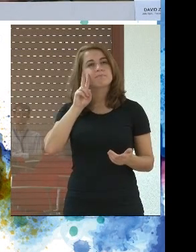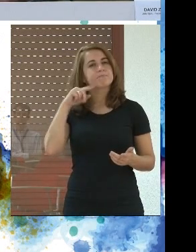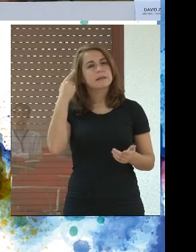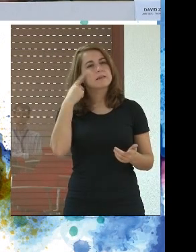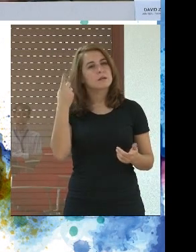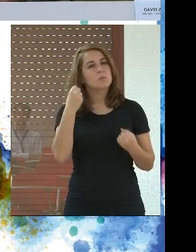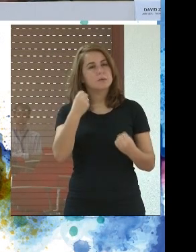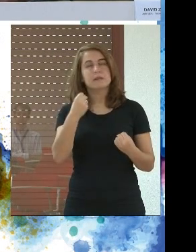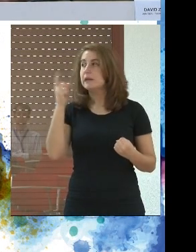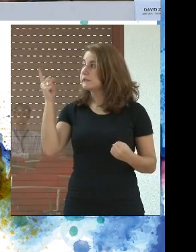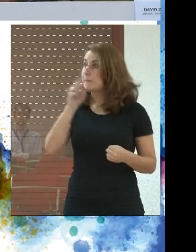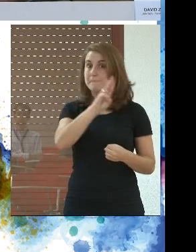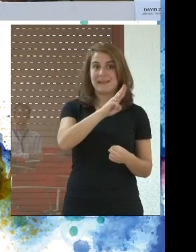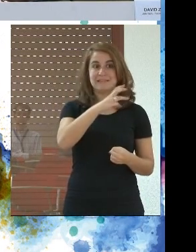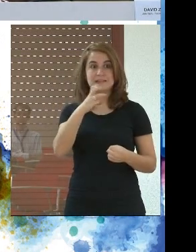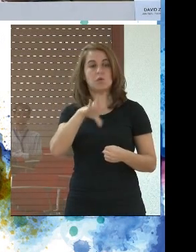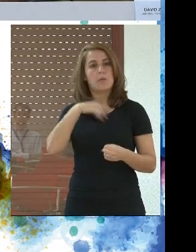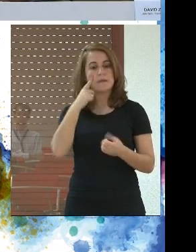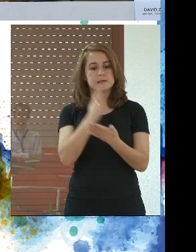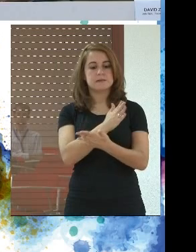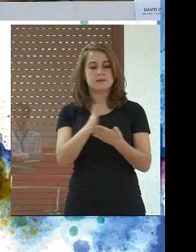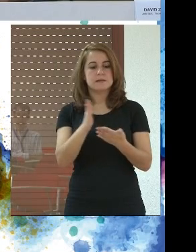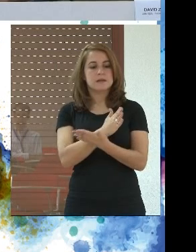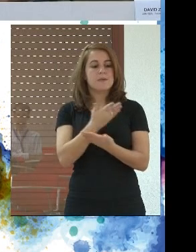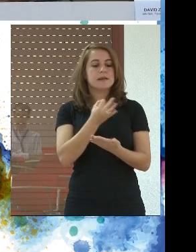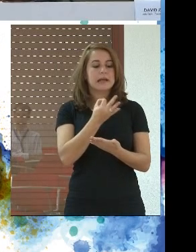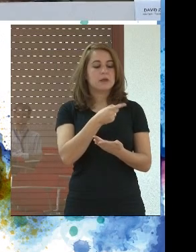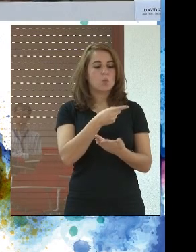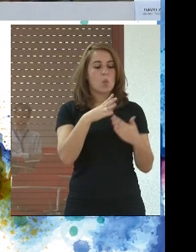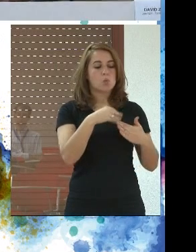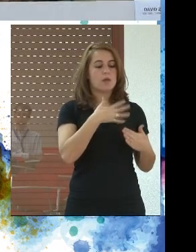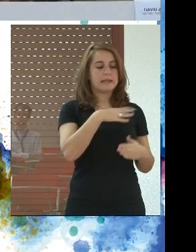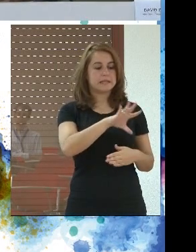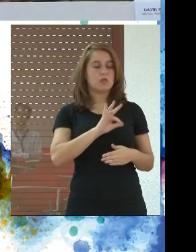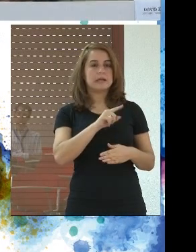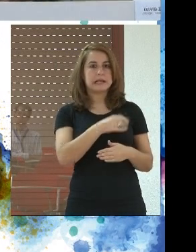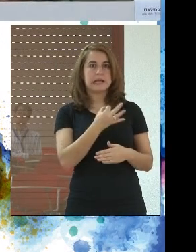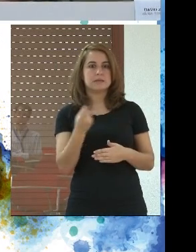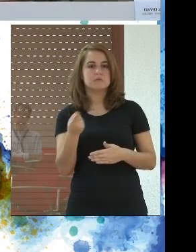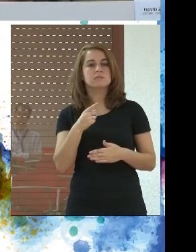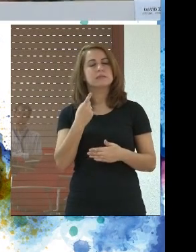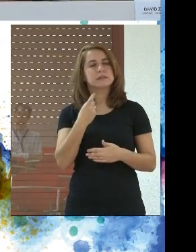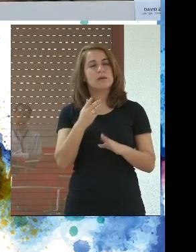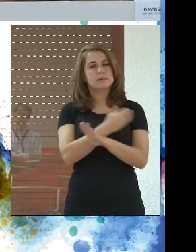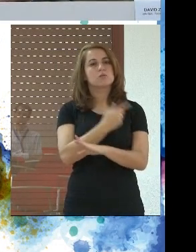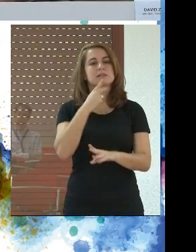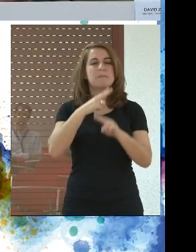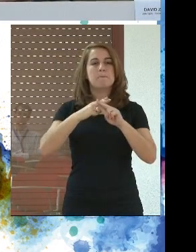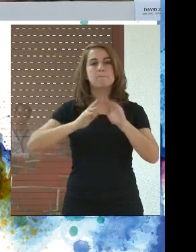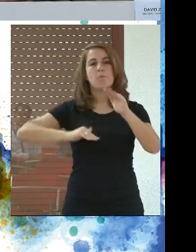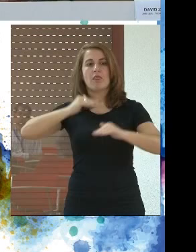To detect these mistaken signals and to distinguish what the user wanted to select, we have